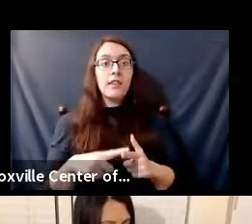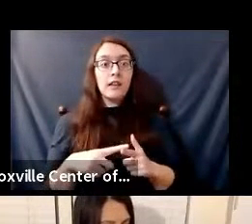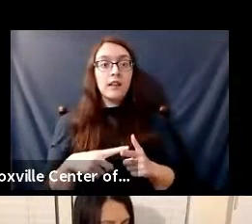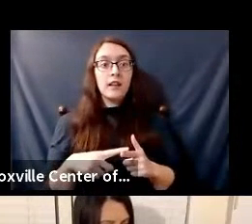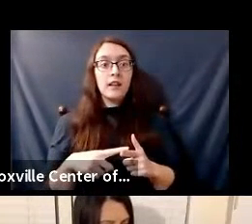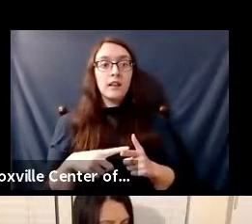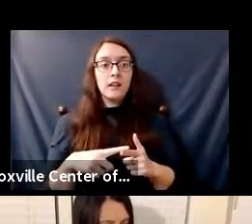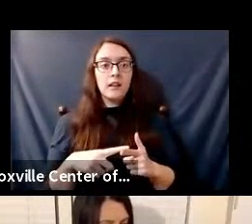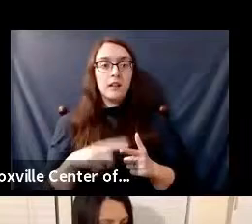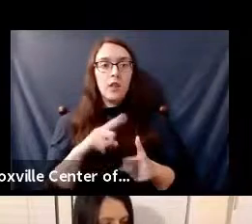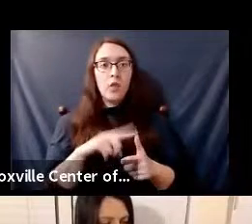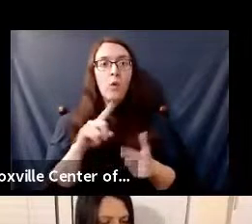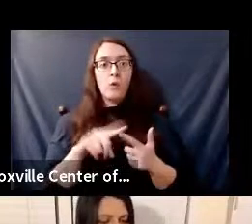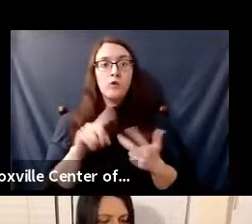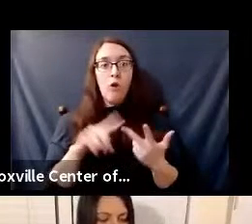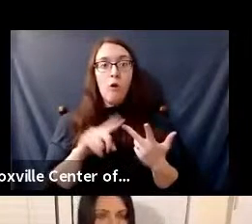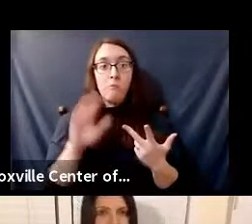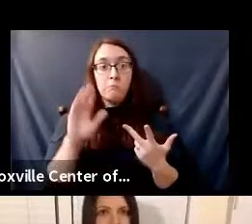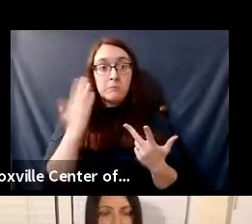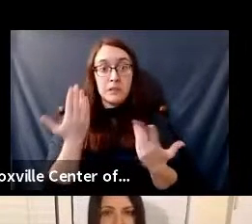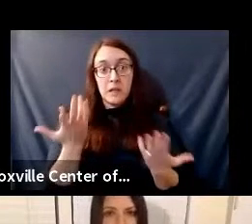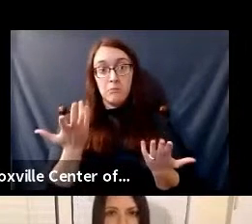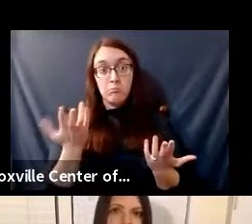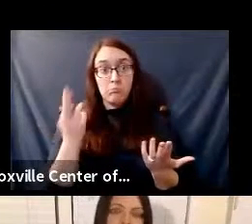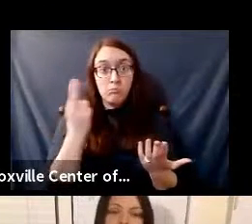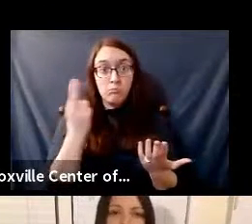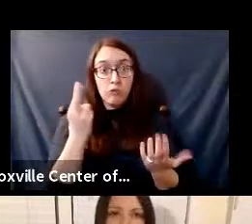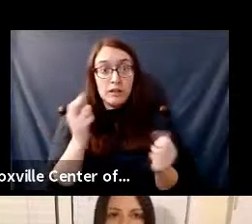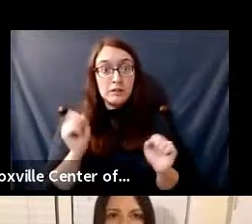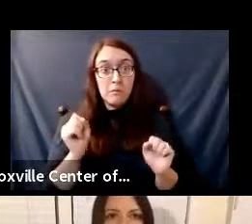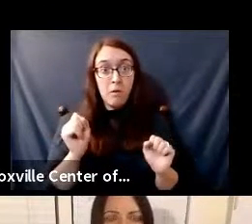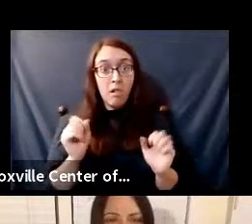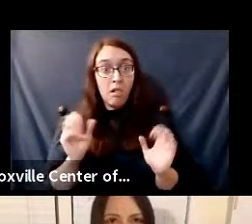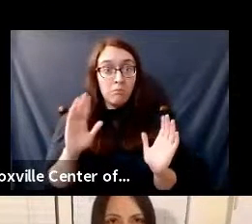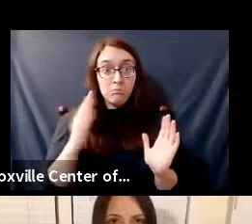those all seem reasonable.